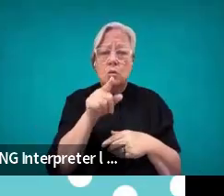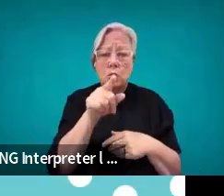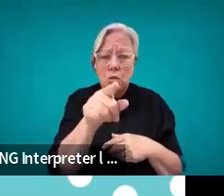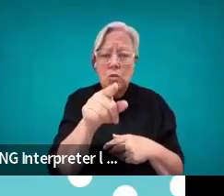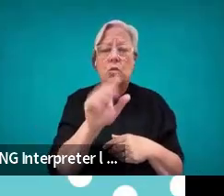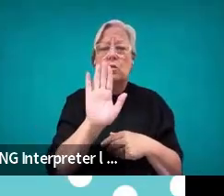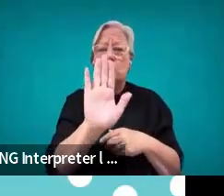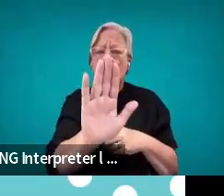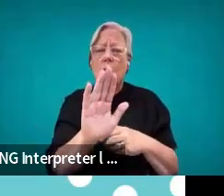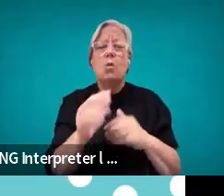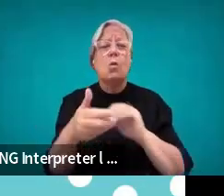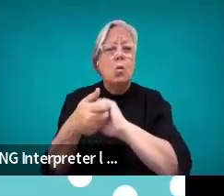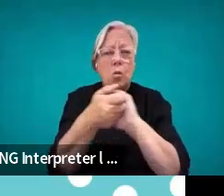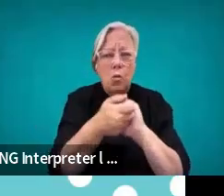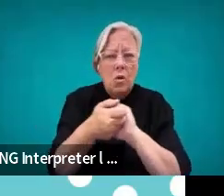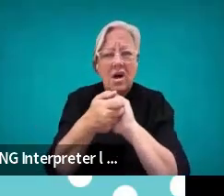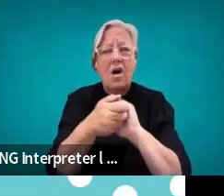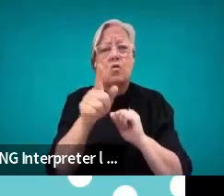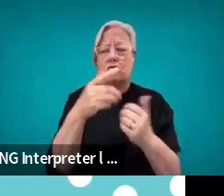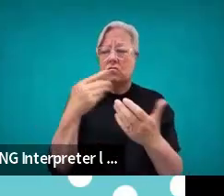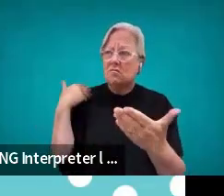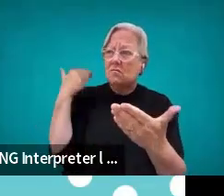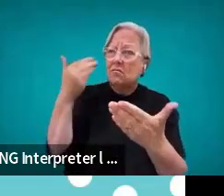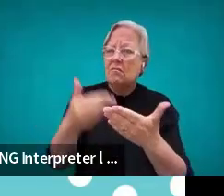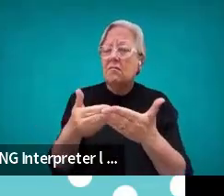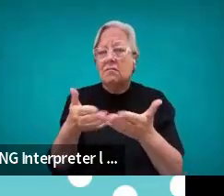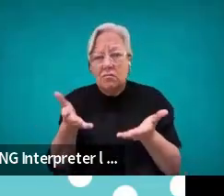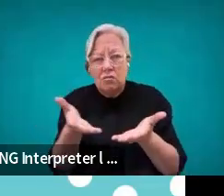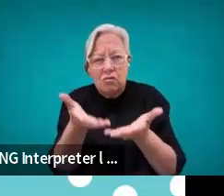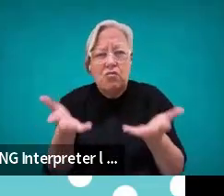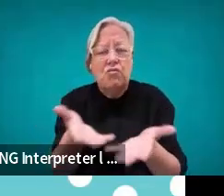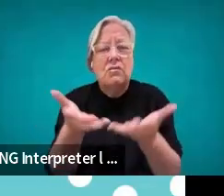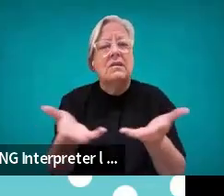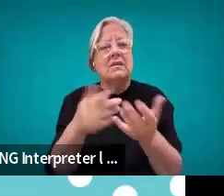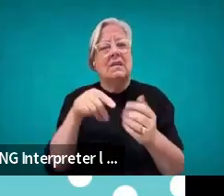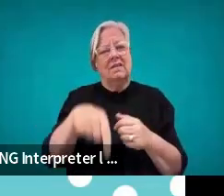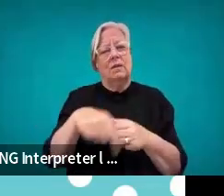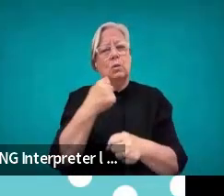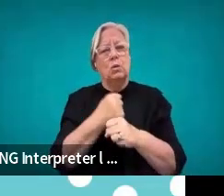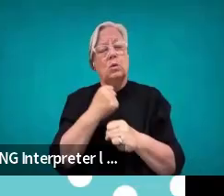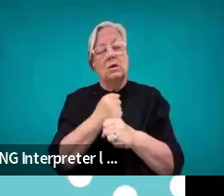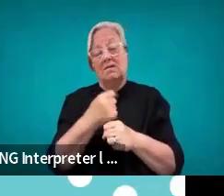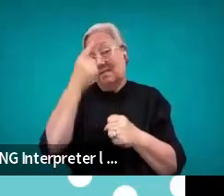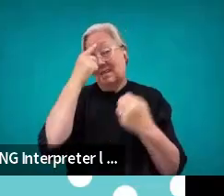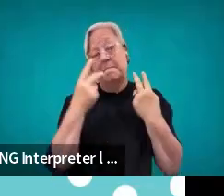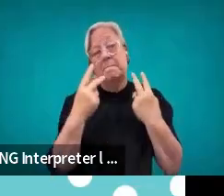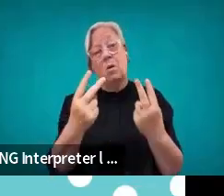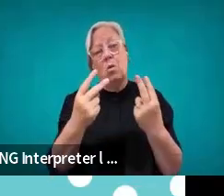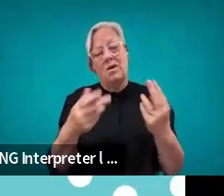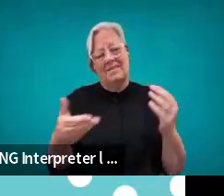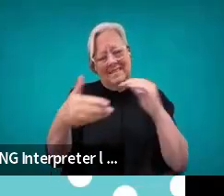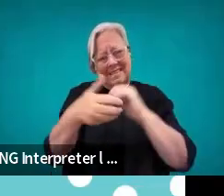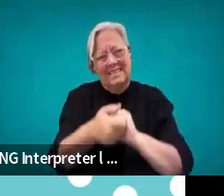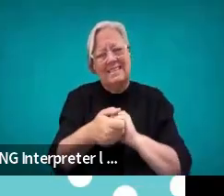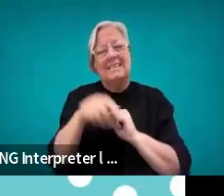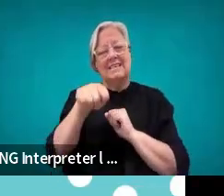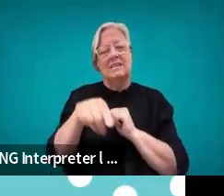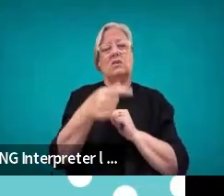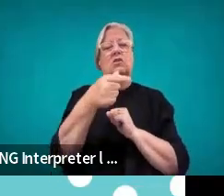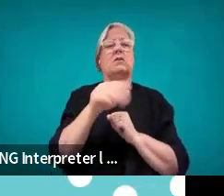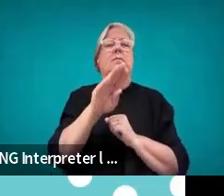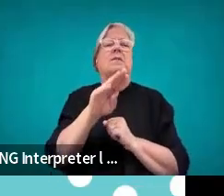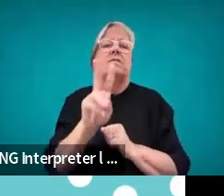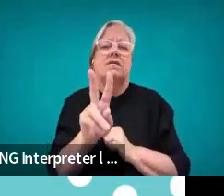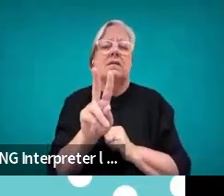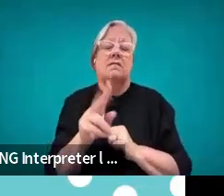have been and are doing to advance this work. It's critical to our collective efforts to end gender-based violence. We're so grateful